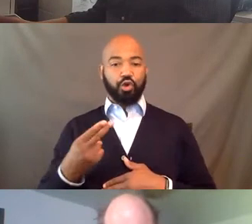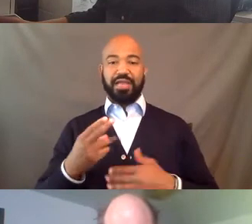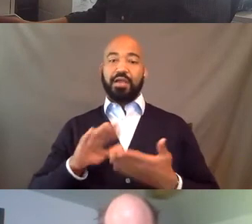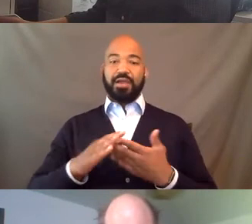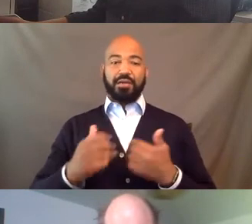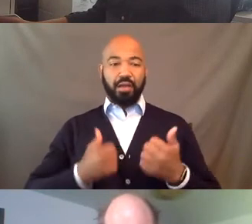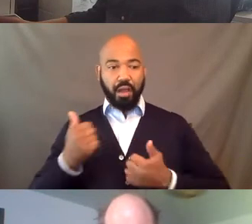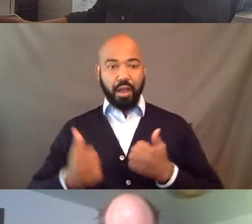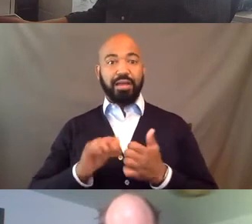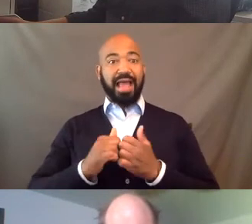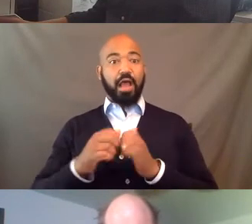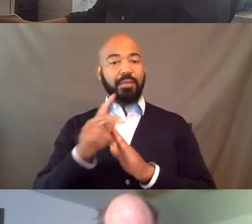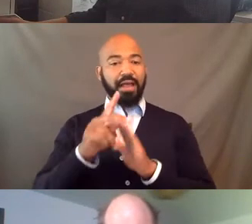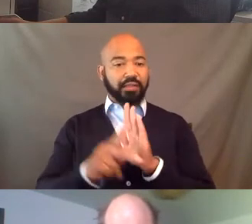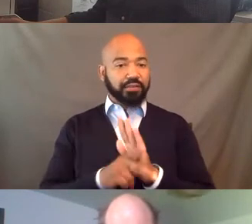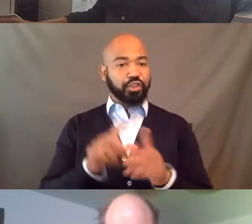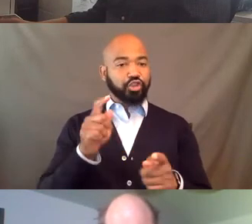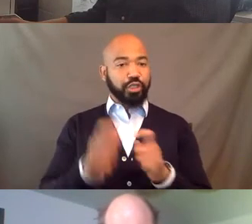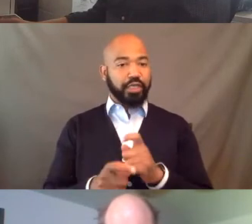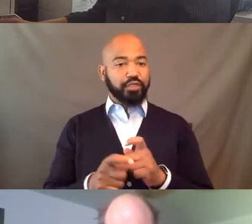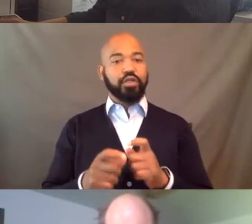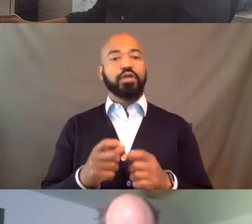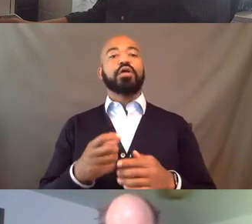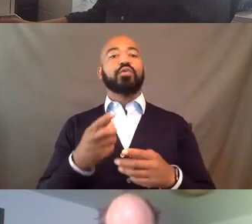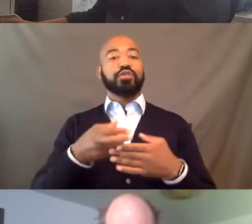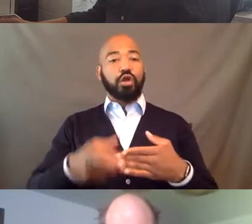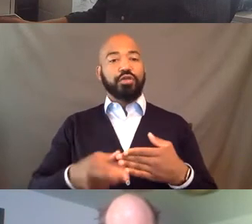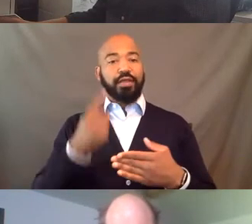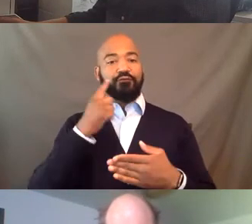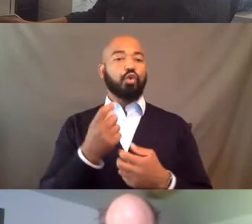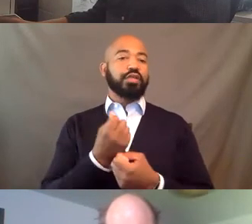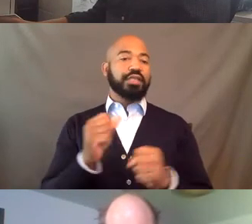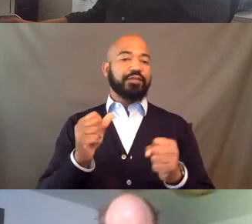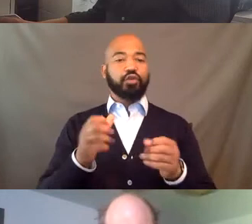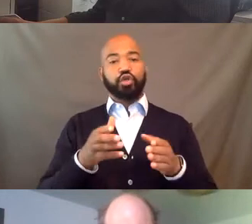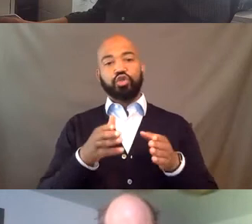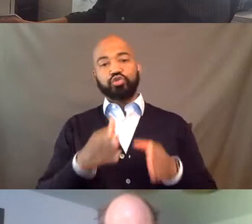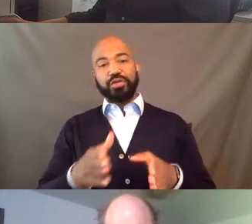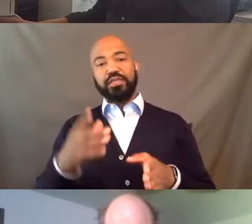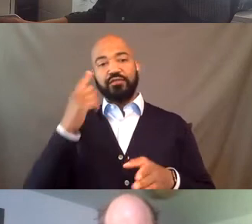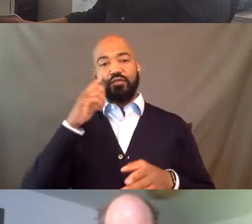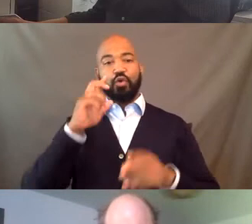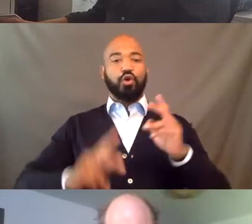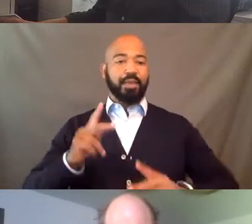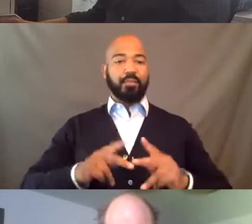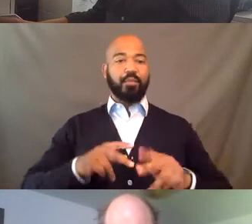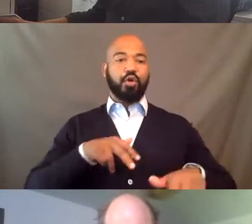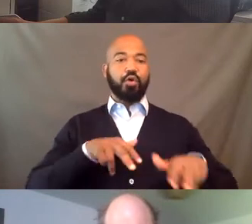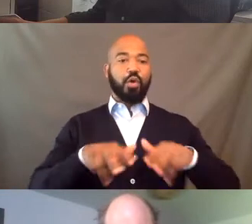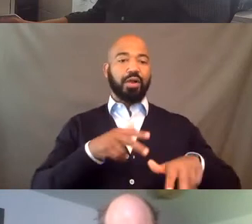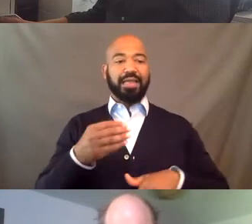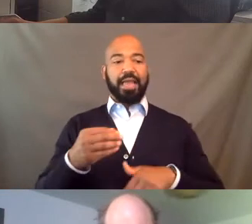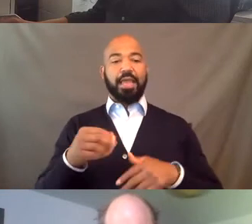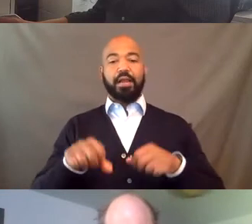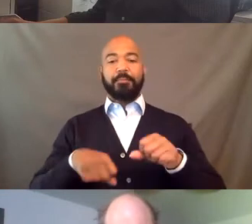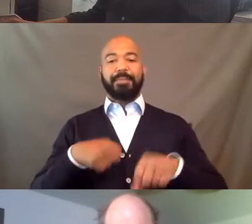by way of policy change, resulting in safer and healthier streets for people walking and biking.